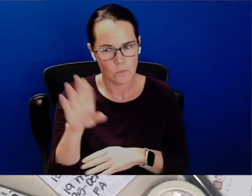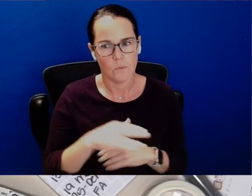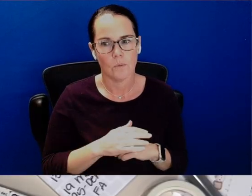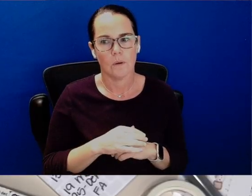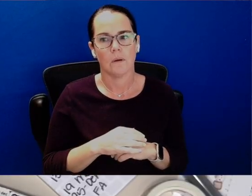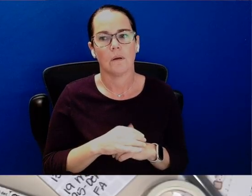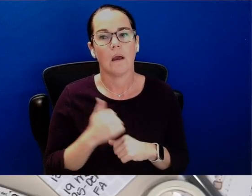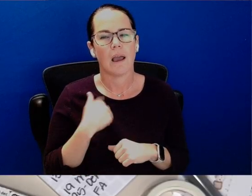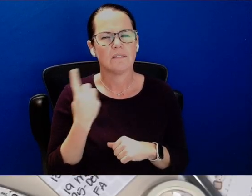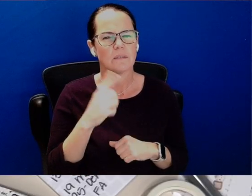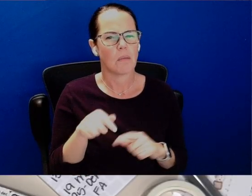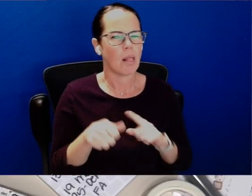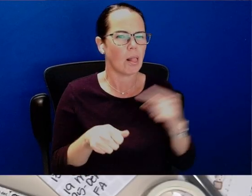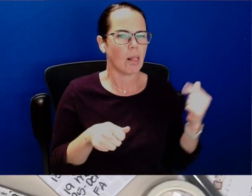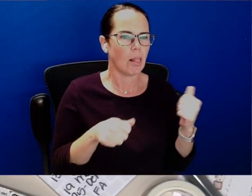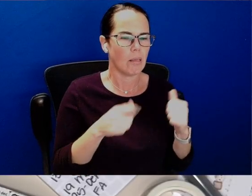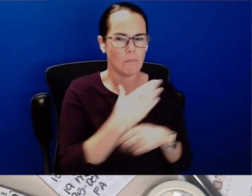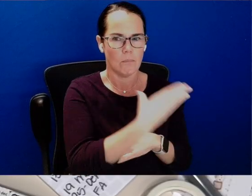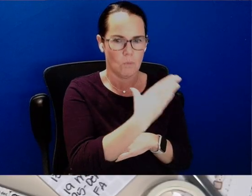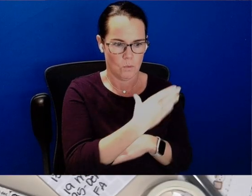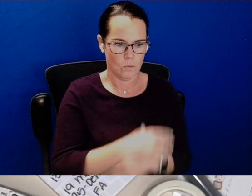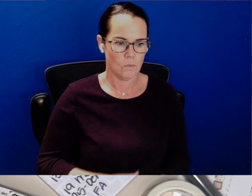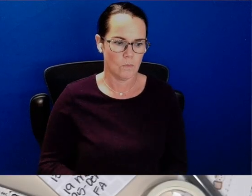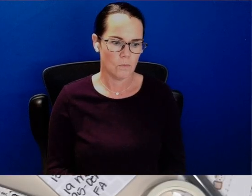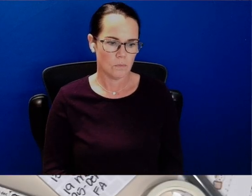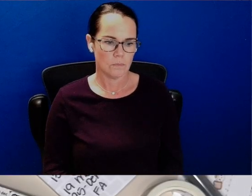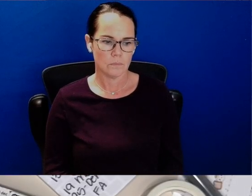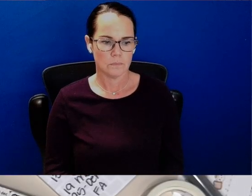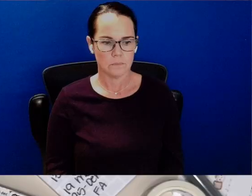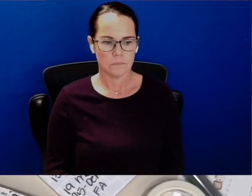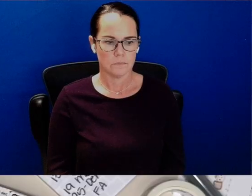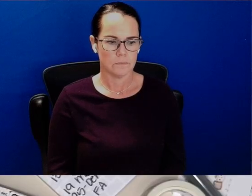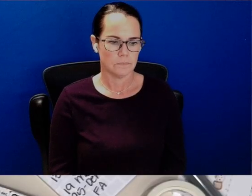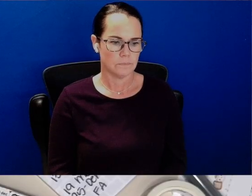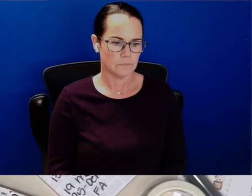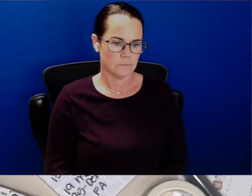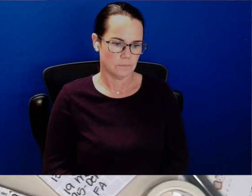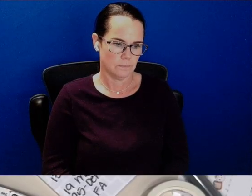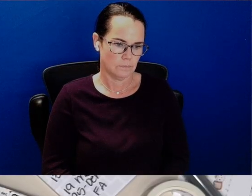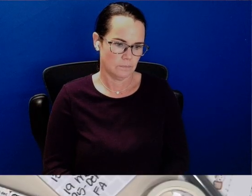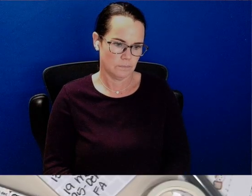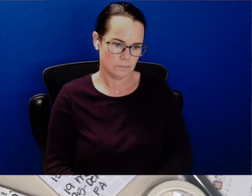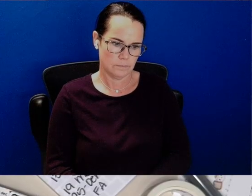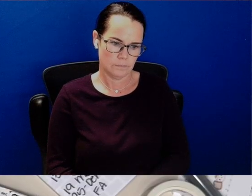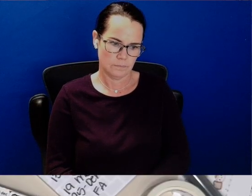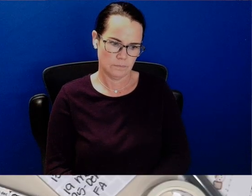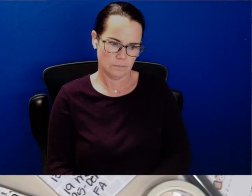else in the morning.